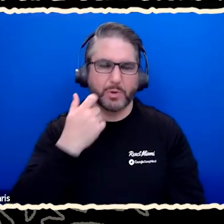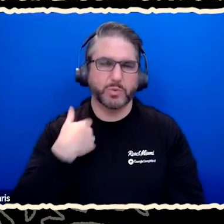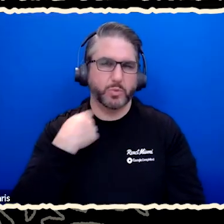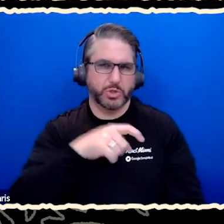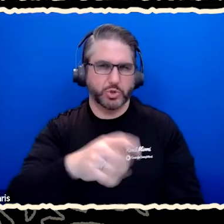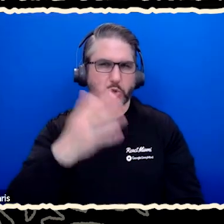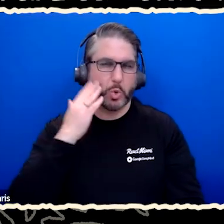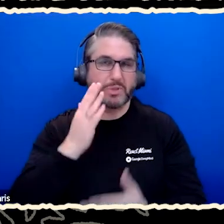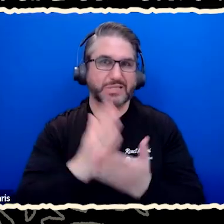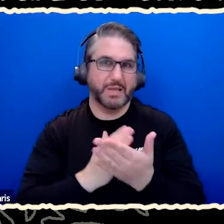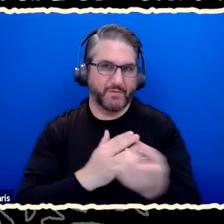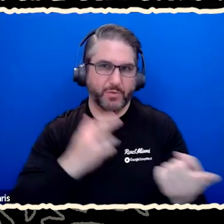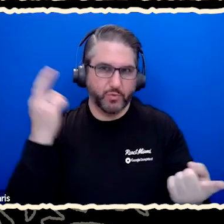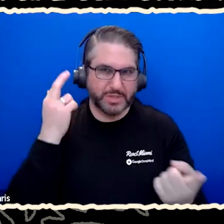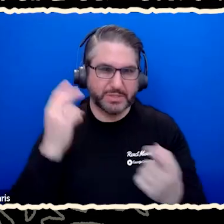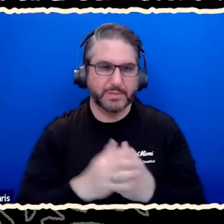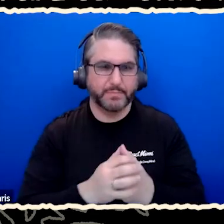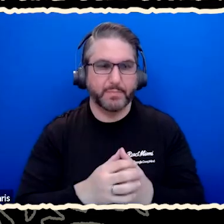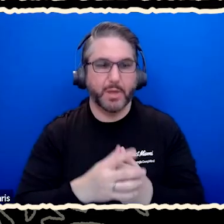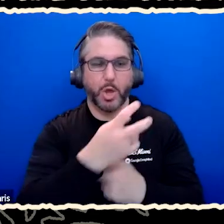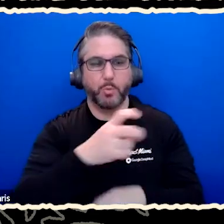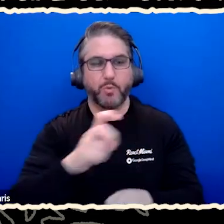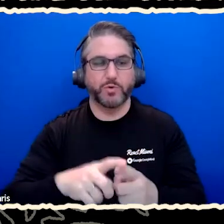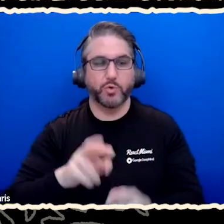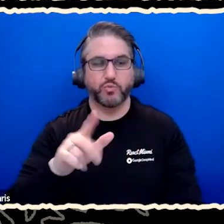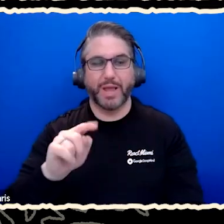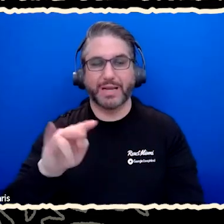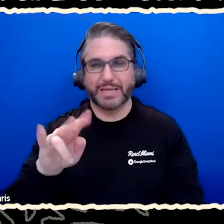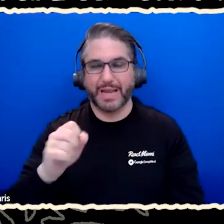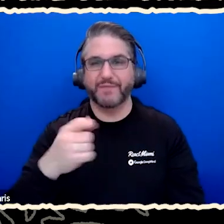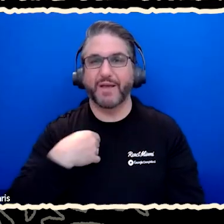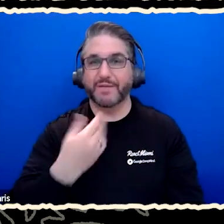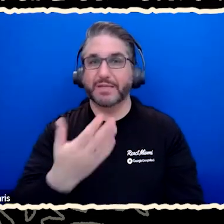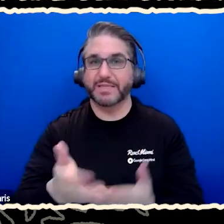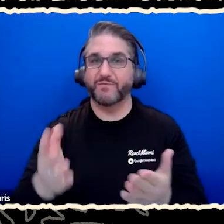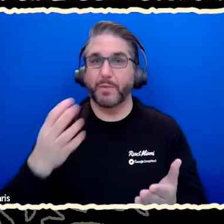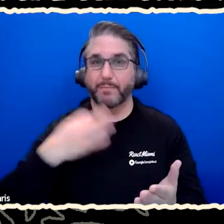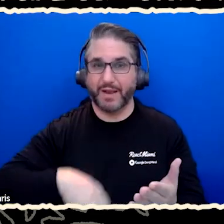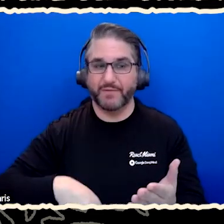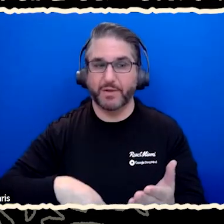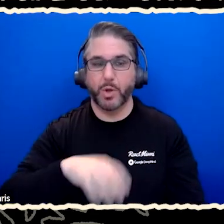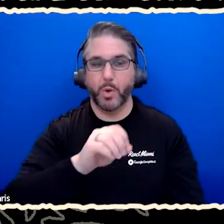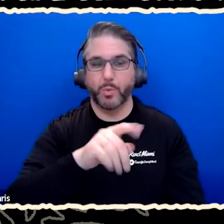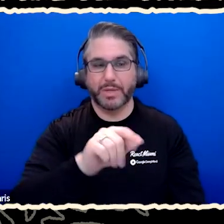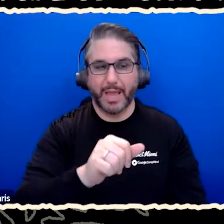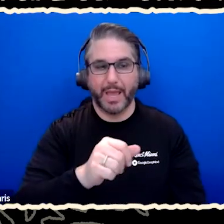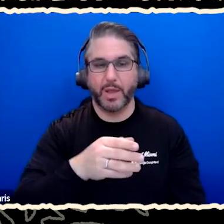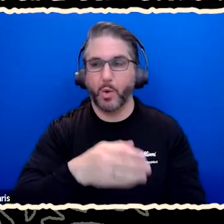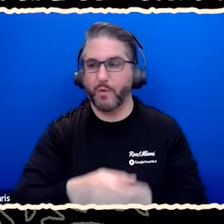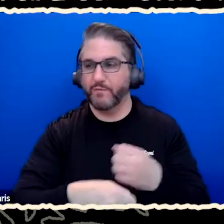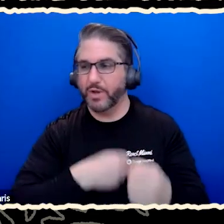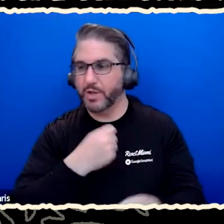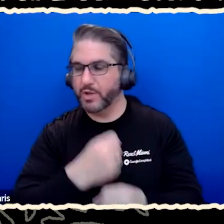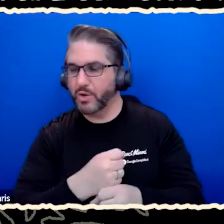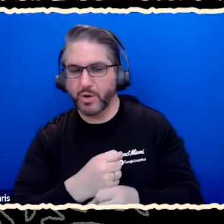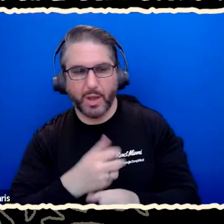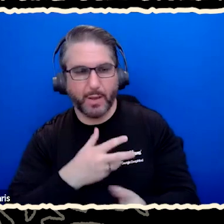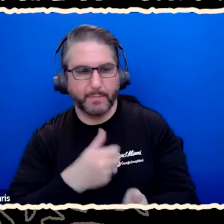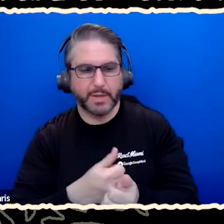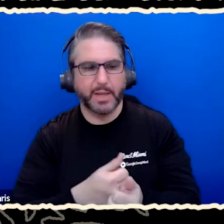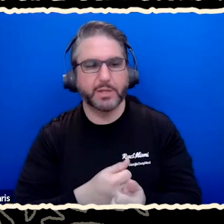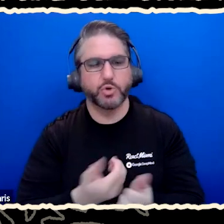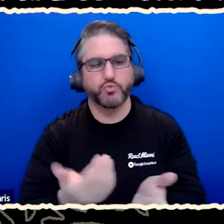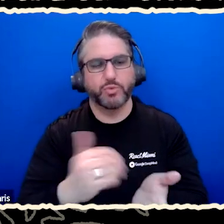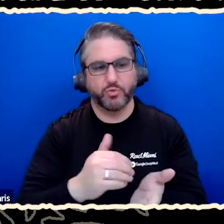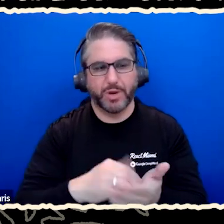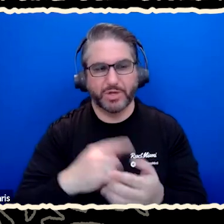know at least some of them. So moving to React Native itself brings several benefits, such as OTA, over-the-air updates, iteration cycle,